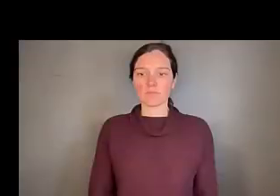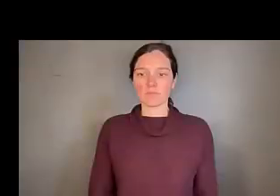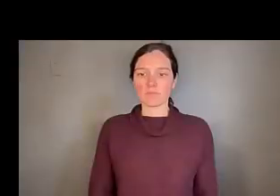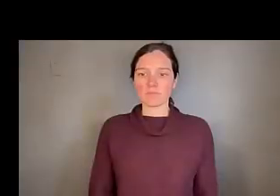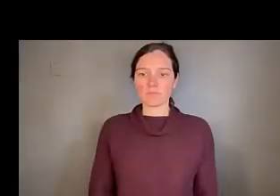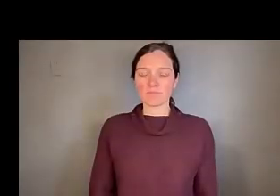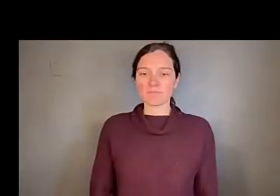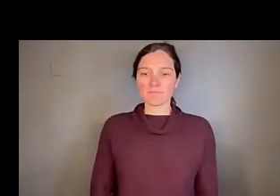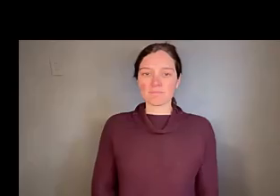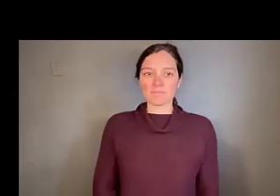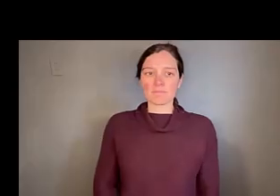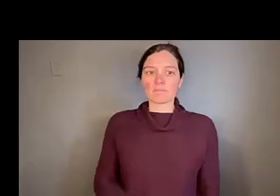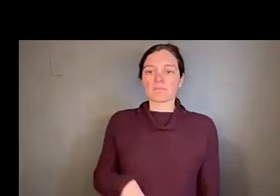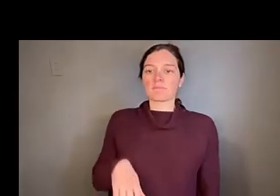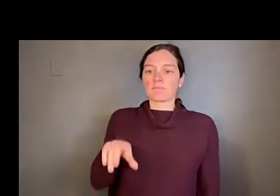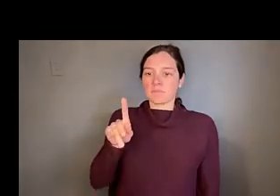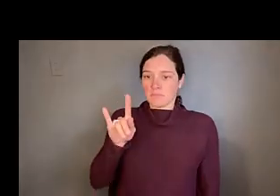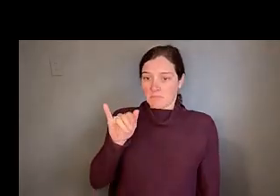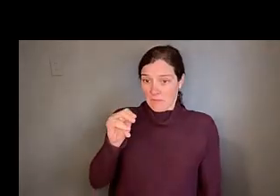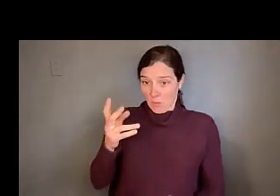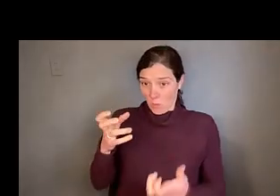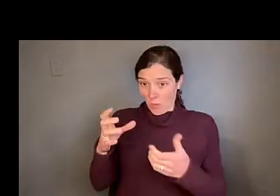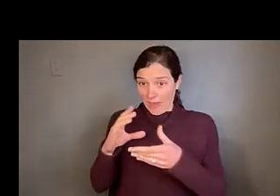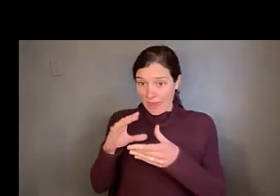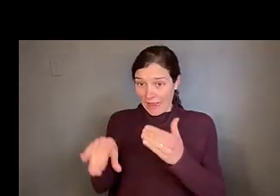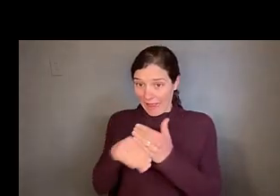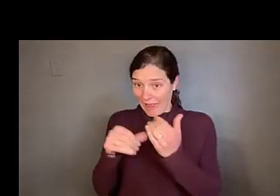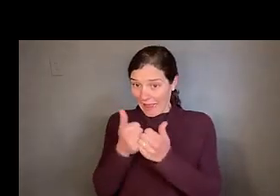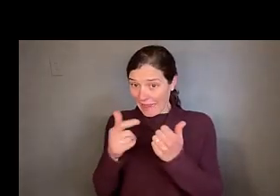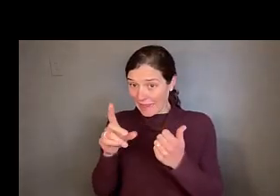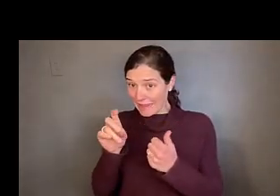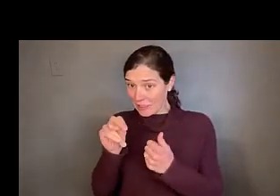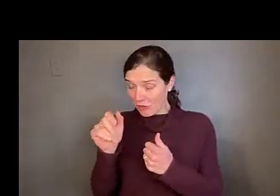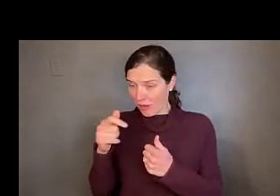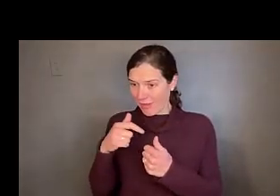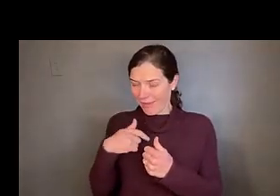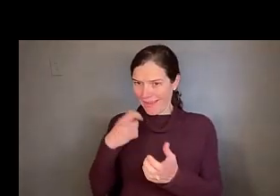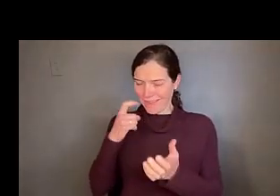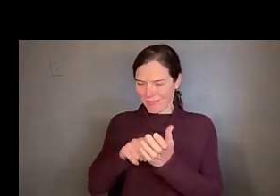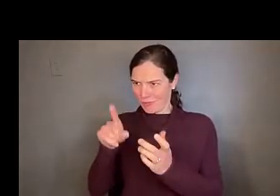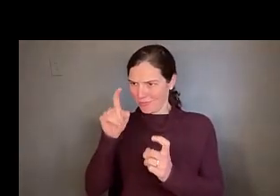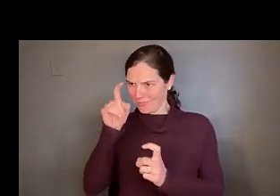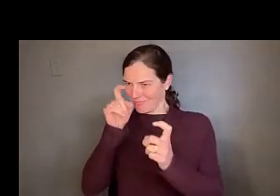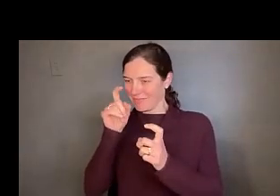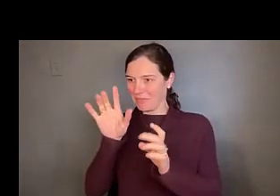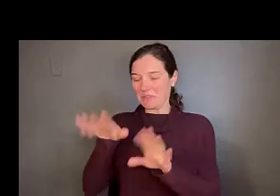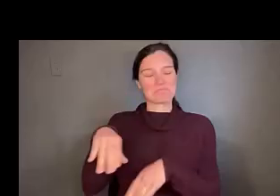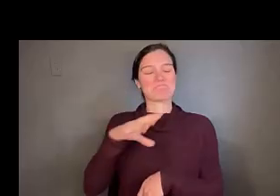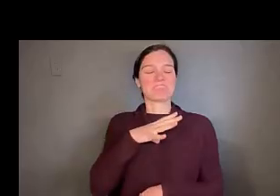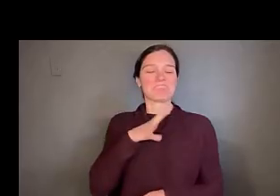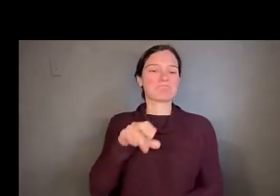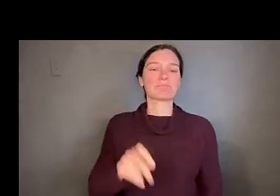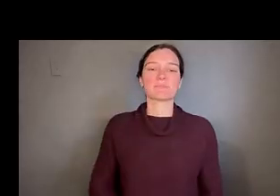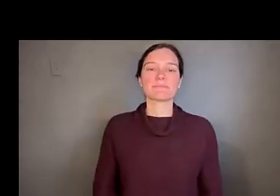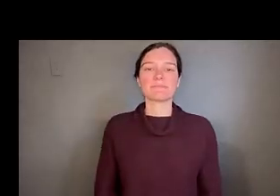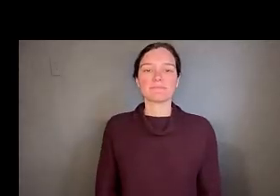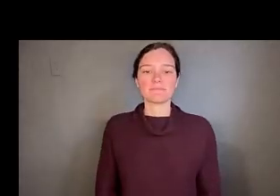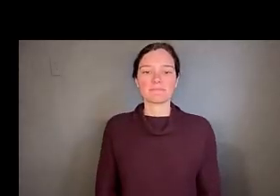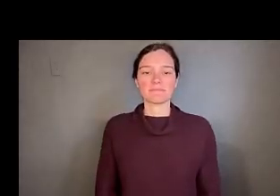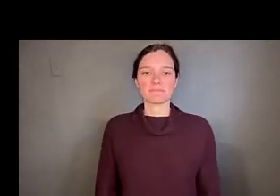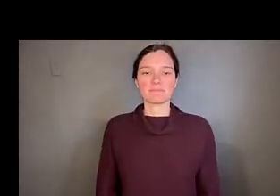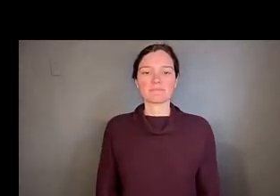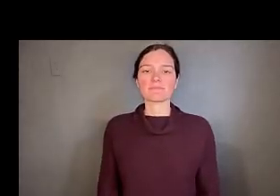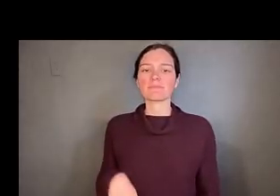you got me. Yeah. Okay. I Thank saw you. the curiosity on your. Okay. Okay. Um,